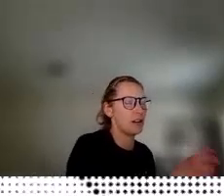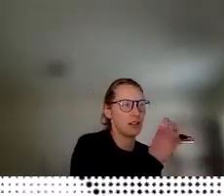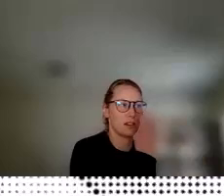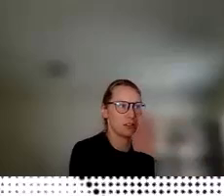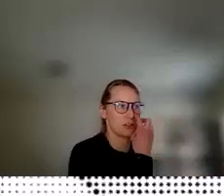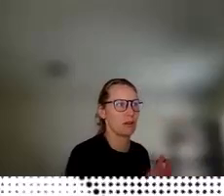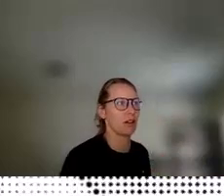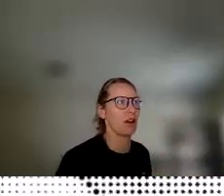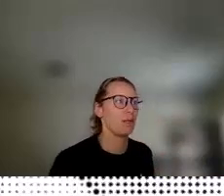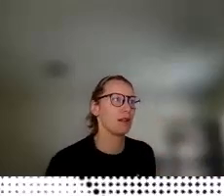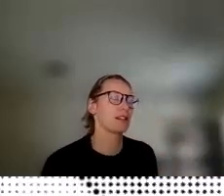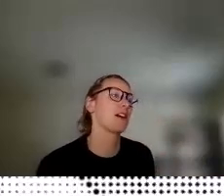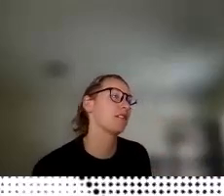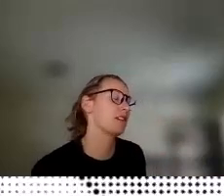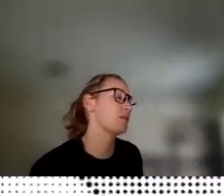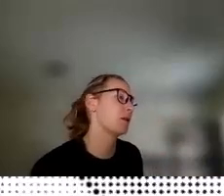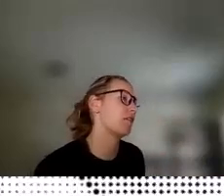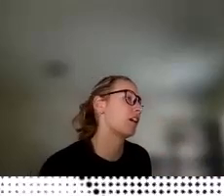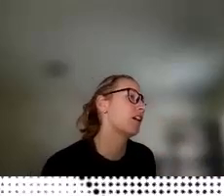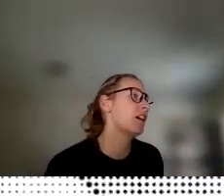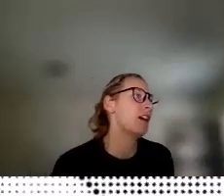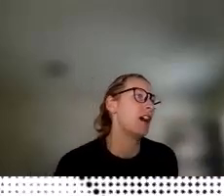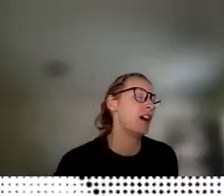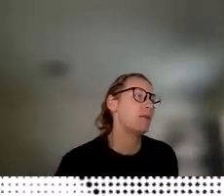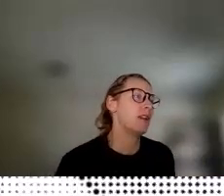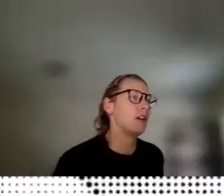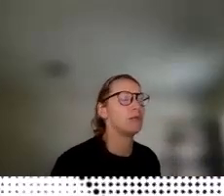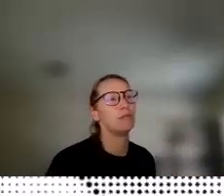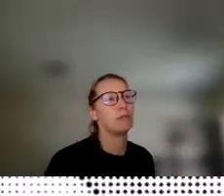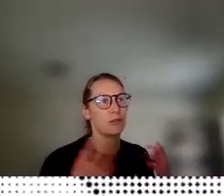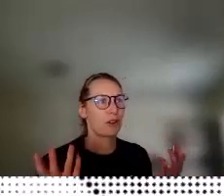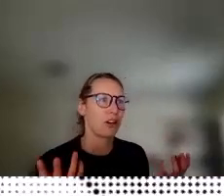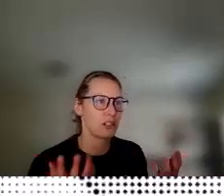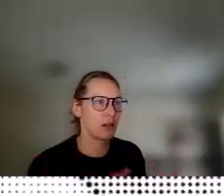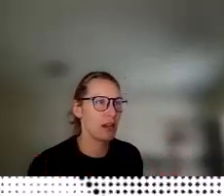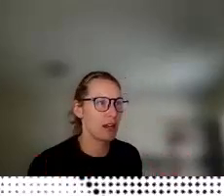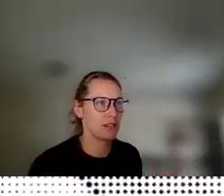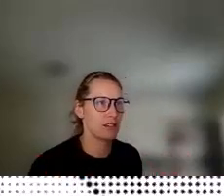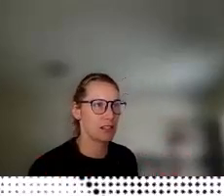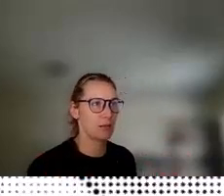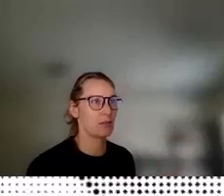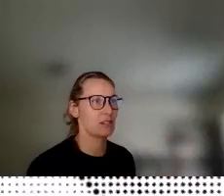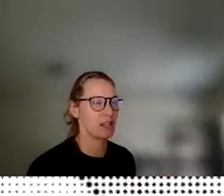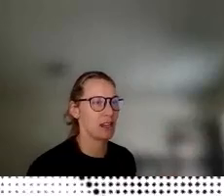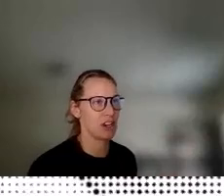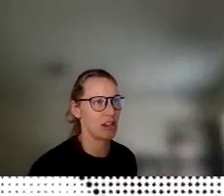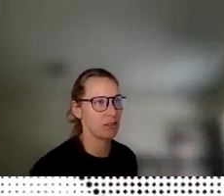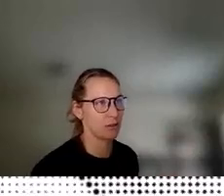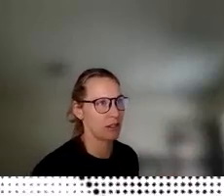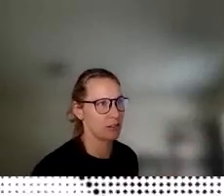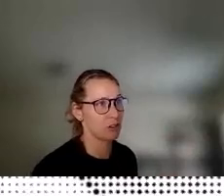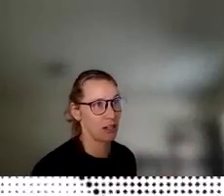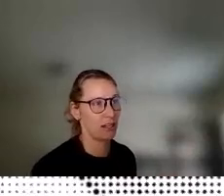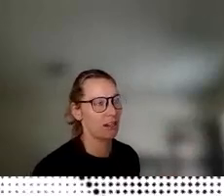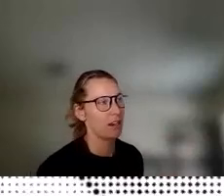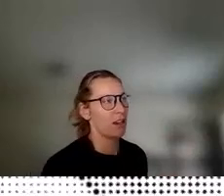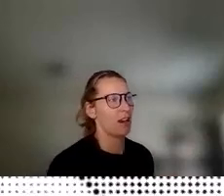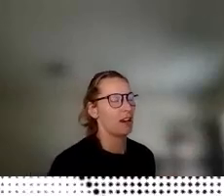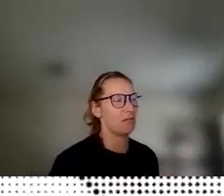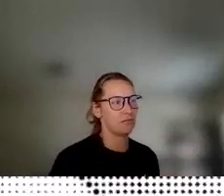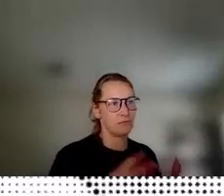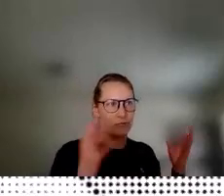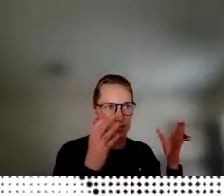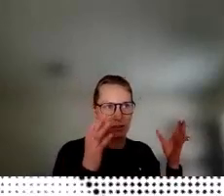children's waiver, the Children with Complex Health Needs Waiver. And I'll be referring to it as CwCHN throughout this